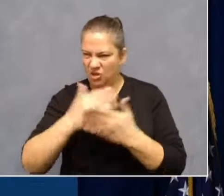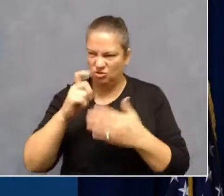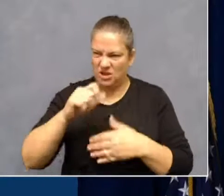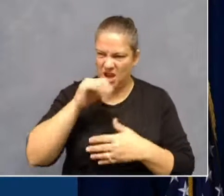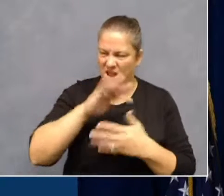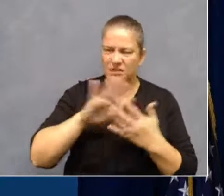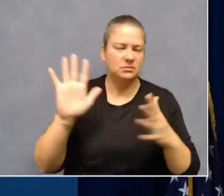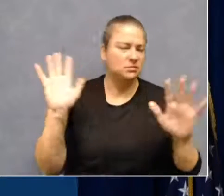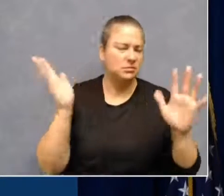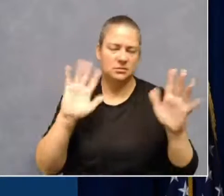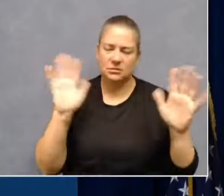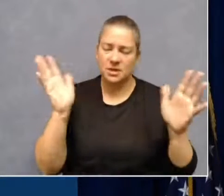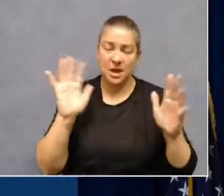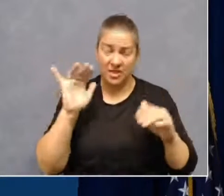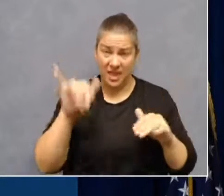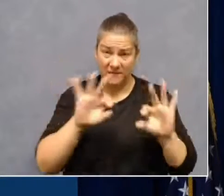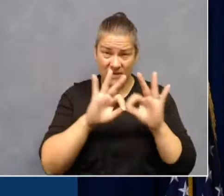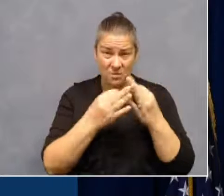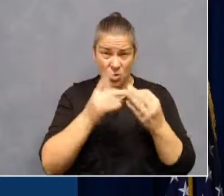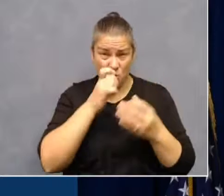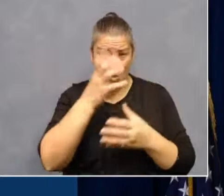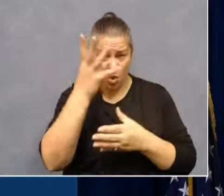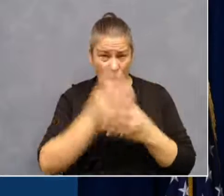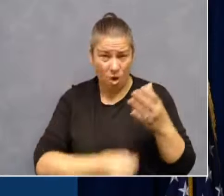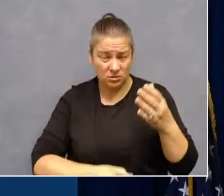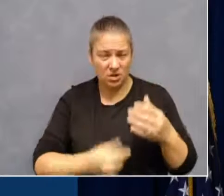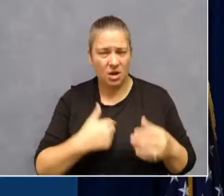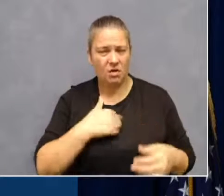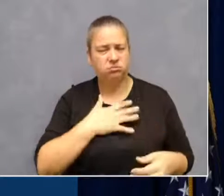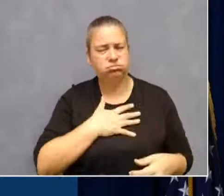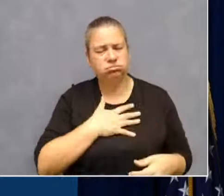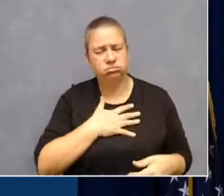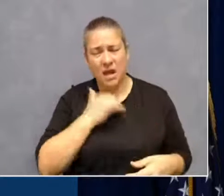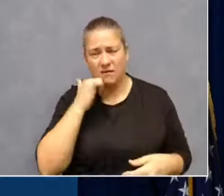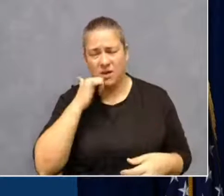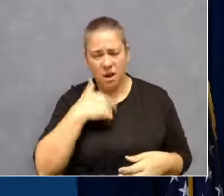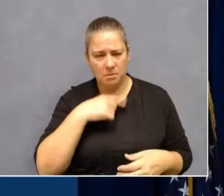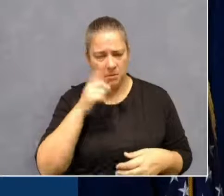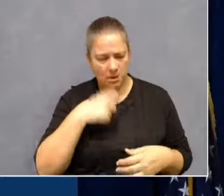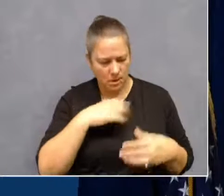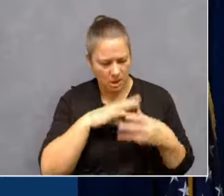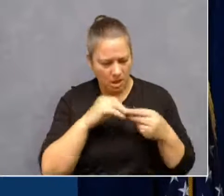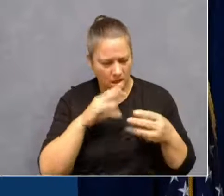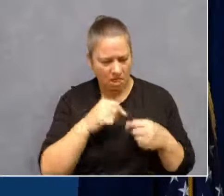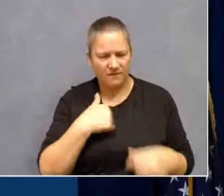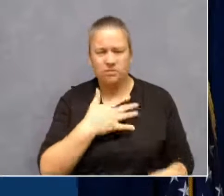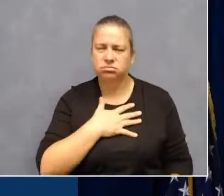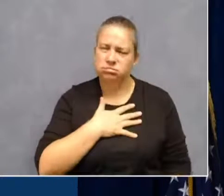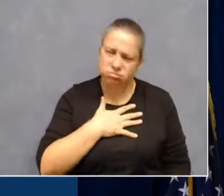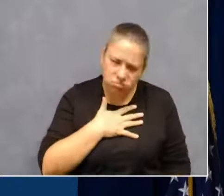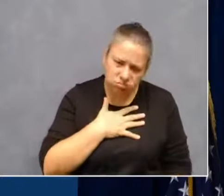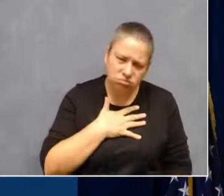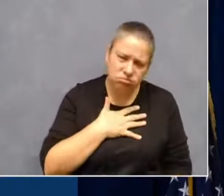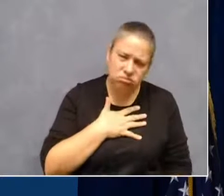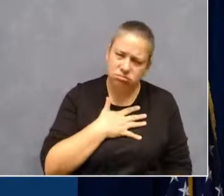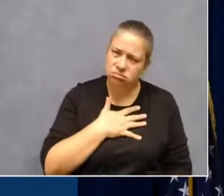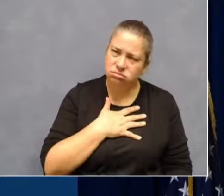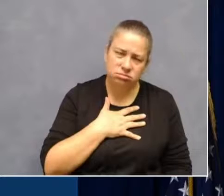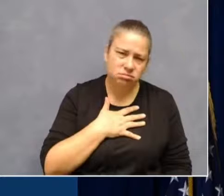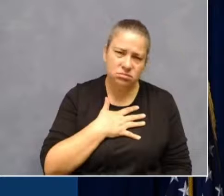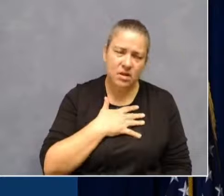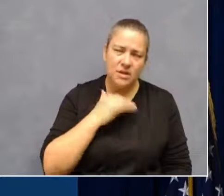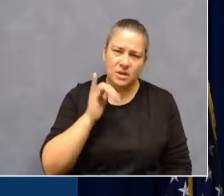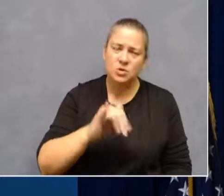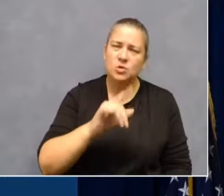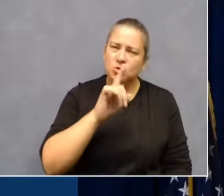families. And it hurts to read it out each day, but it hopefully reminds us that this is real. I mean, the first person on